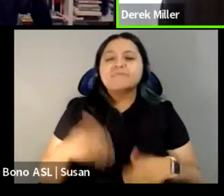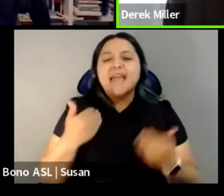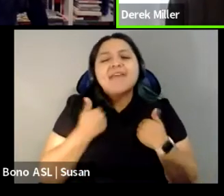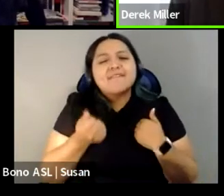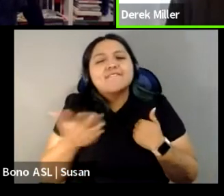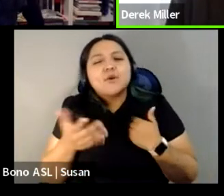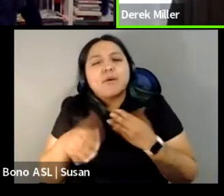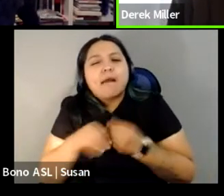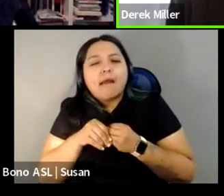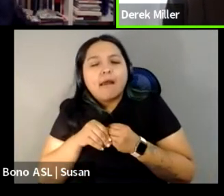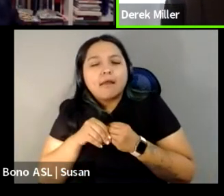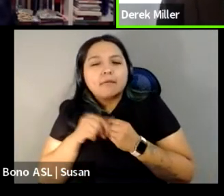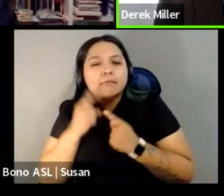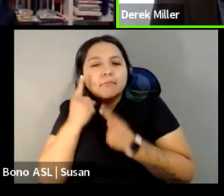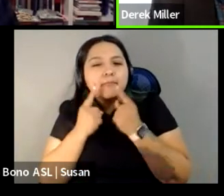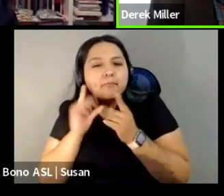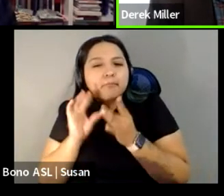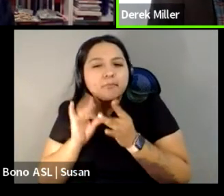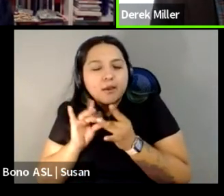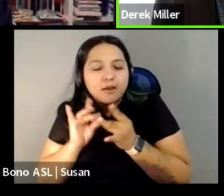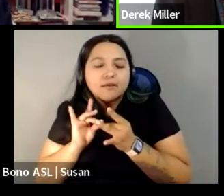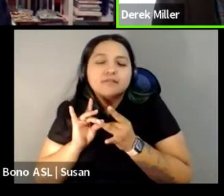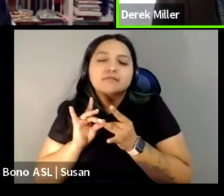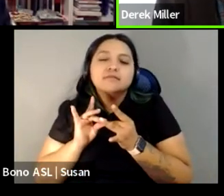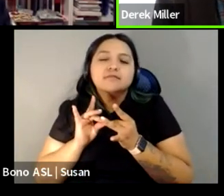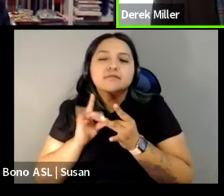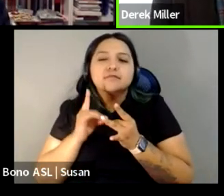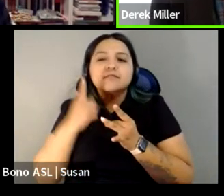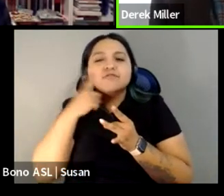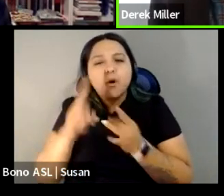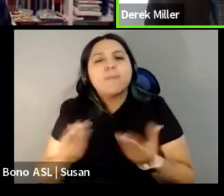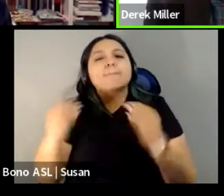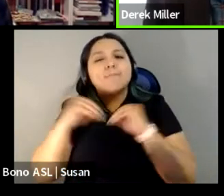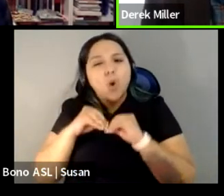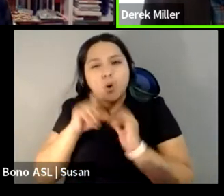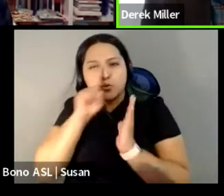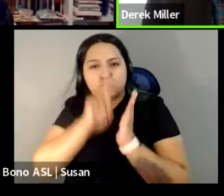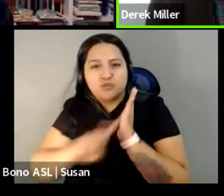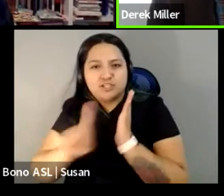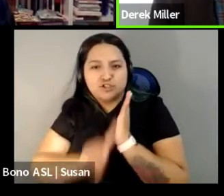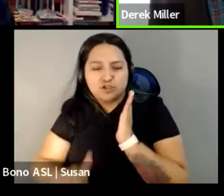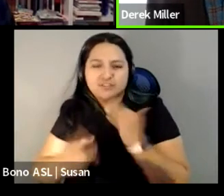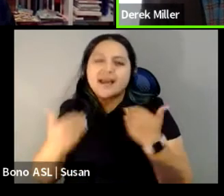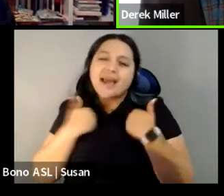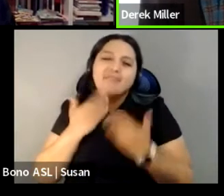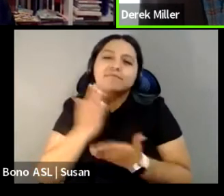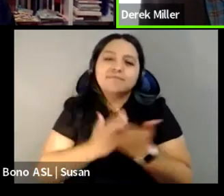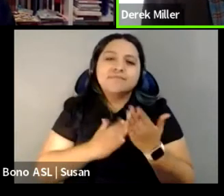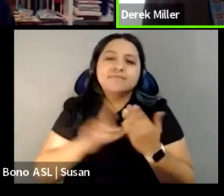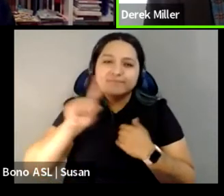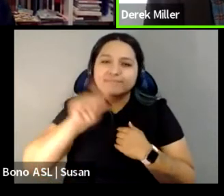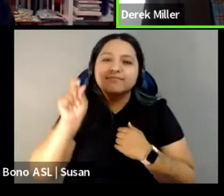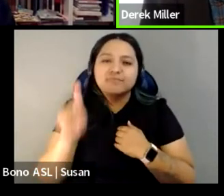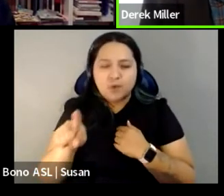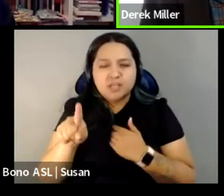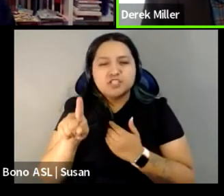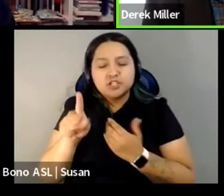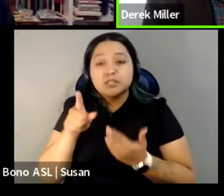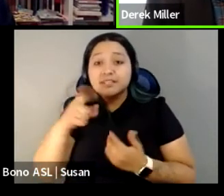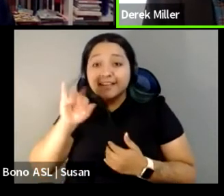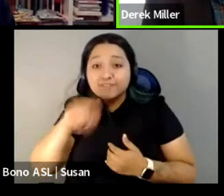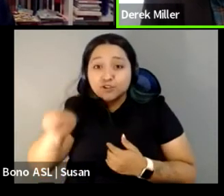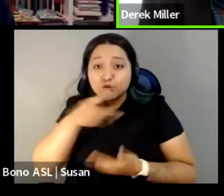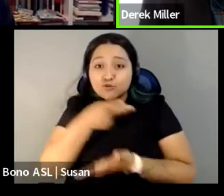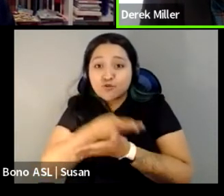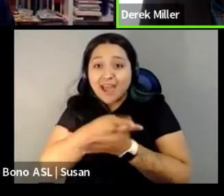to offer some areas for further research in the form of essentially rhetorical questions. And any graduate students listening, please, these